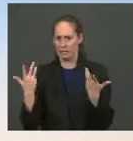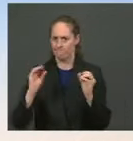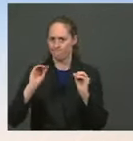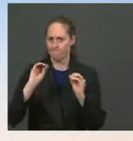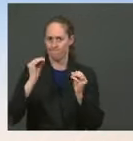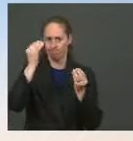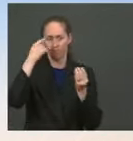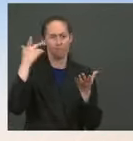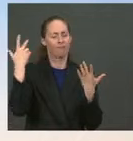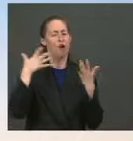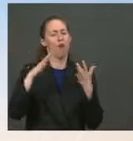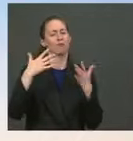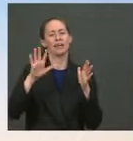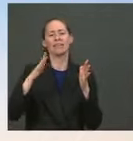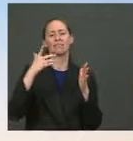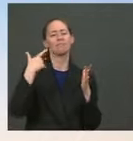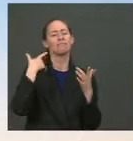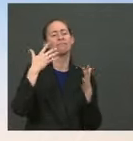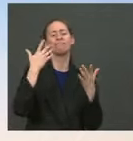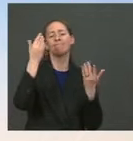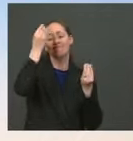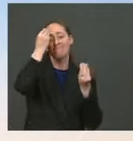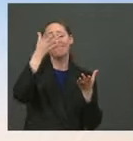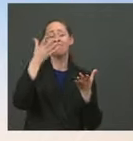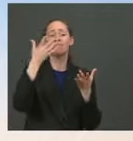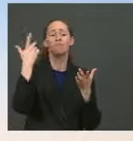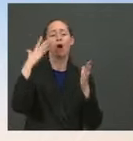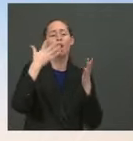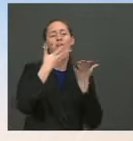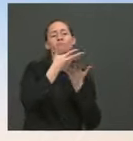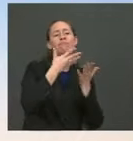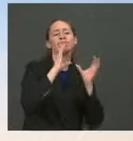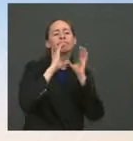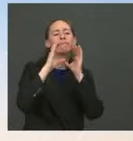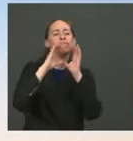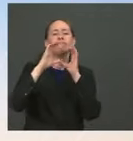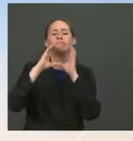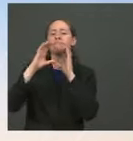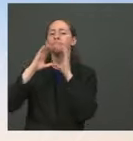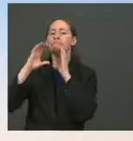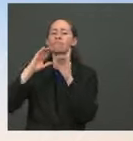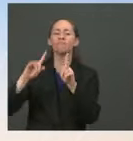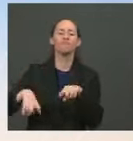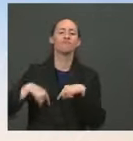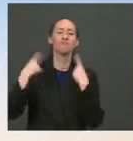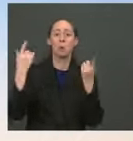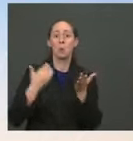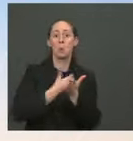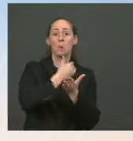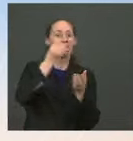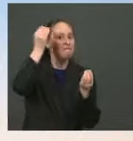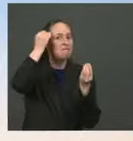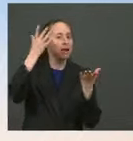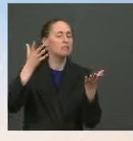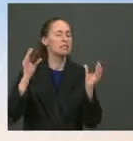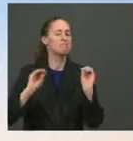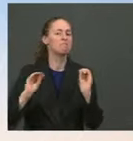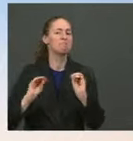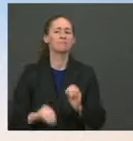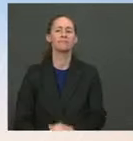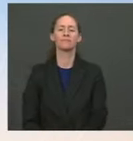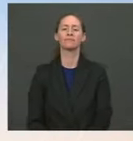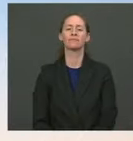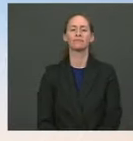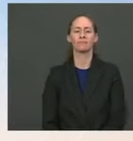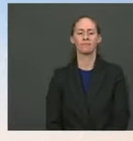are in constant communication with members on the Hill, but I don't have anything to share at this moment that's specific. And also, a